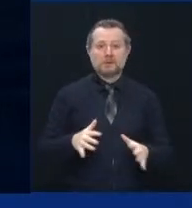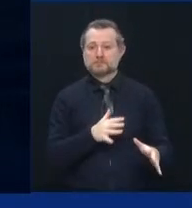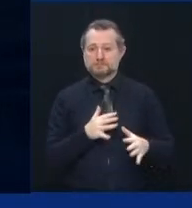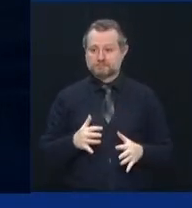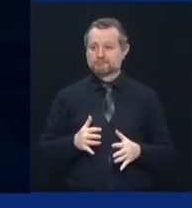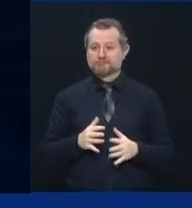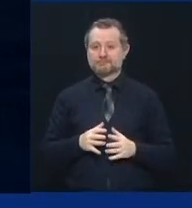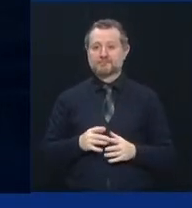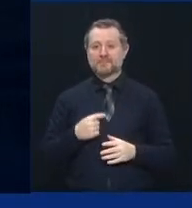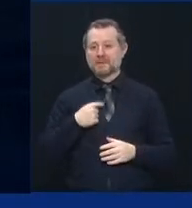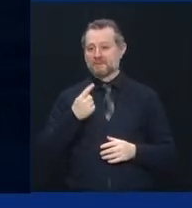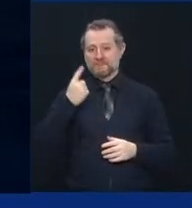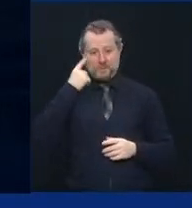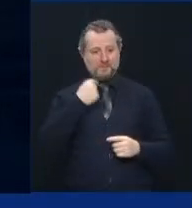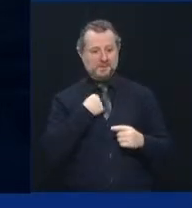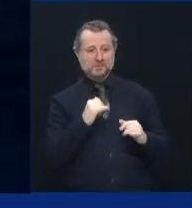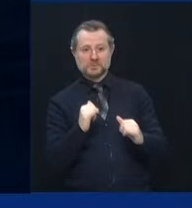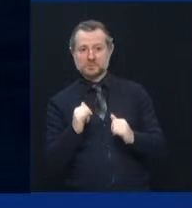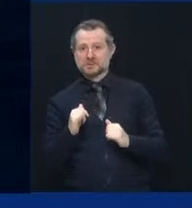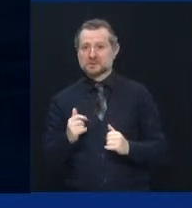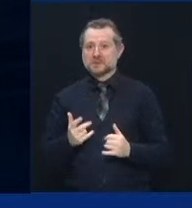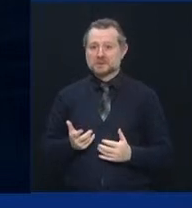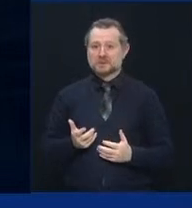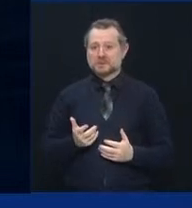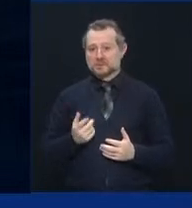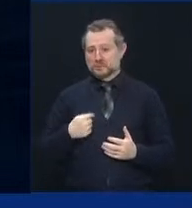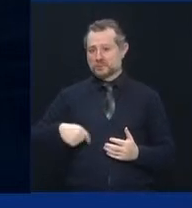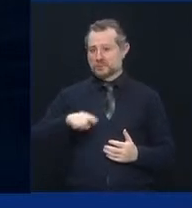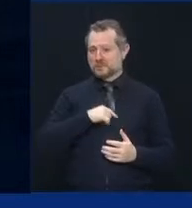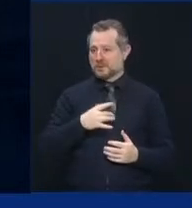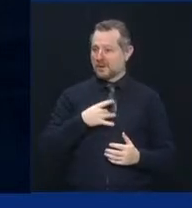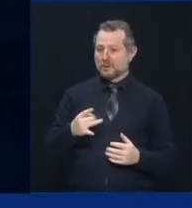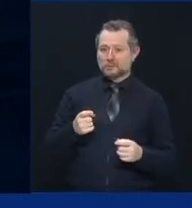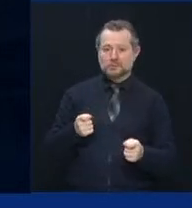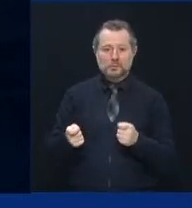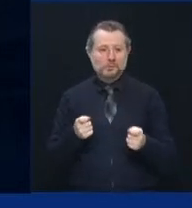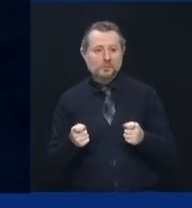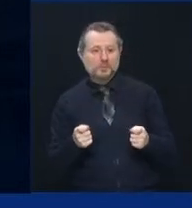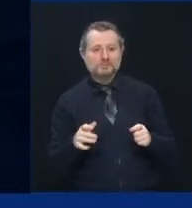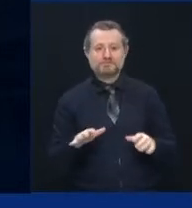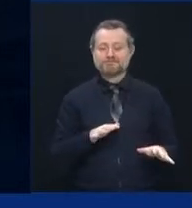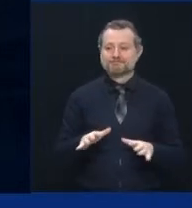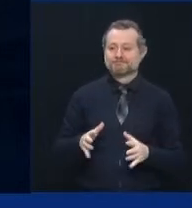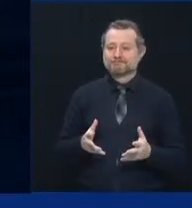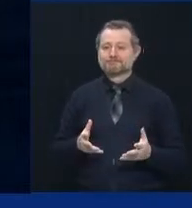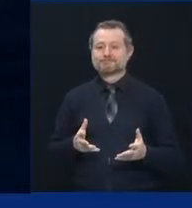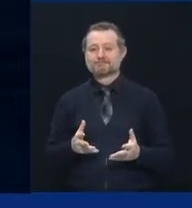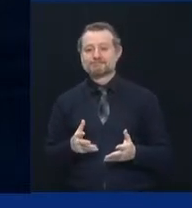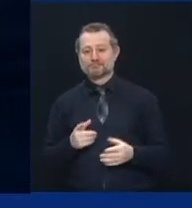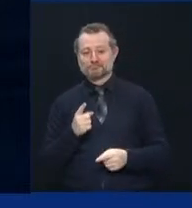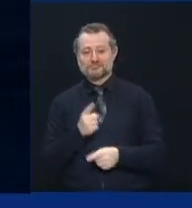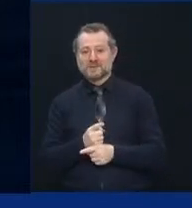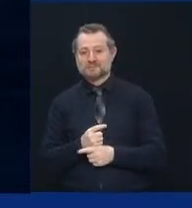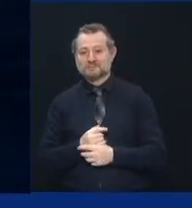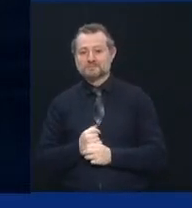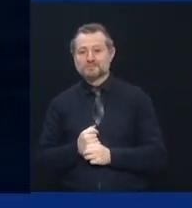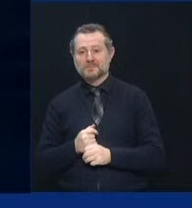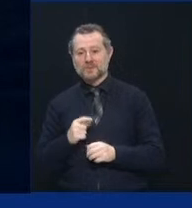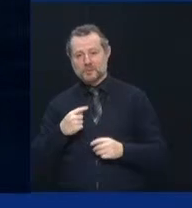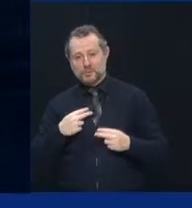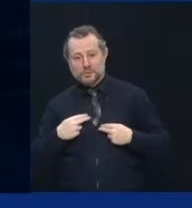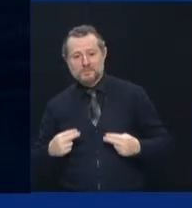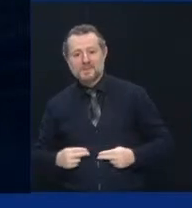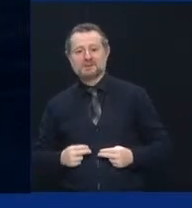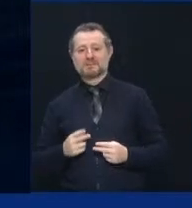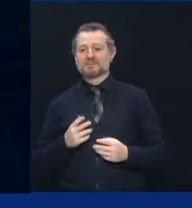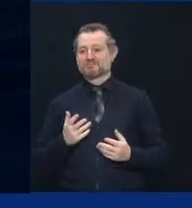for me. You know, we like to have control in life, right? That's a human condition. You